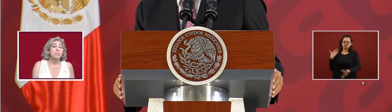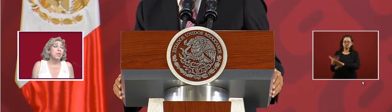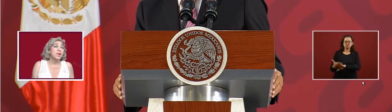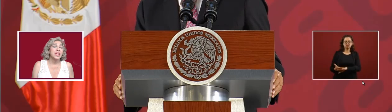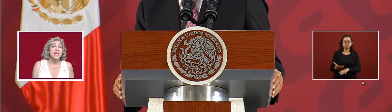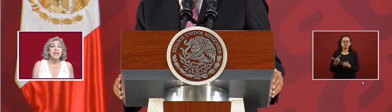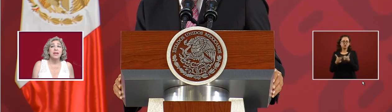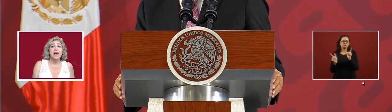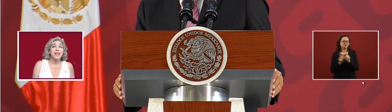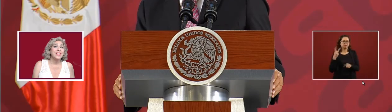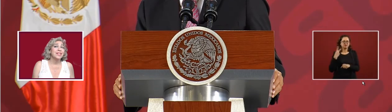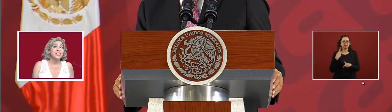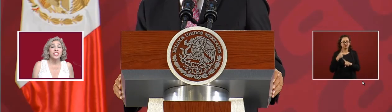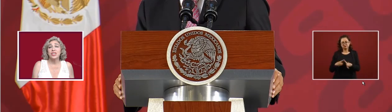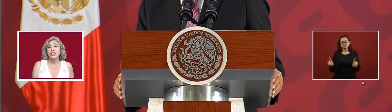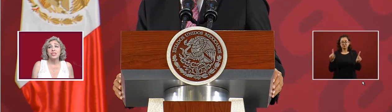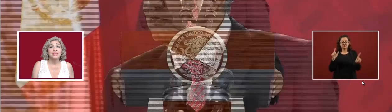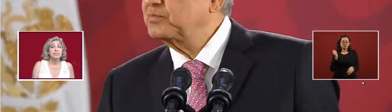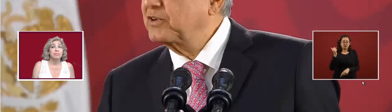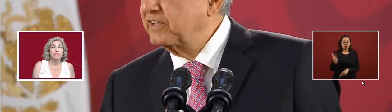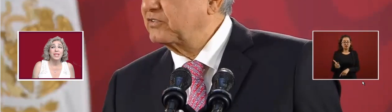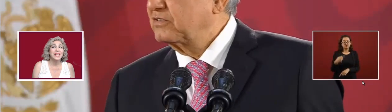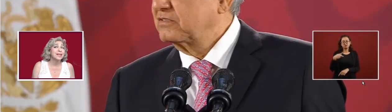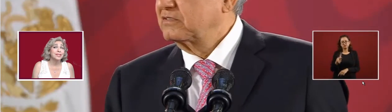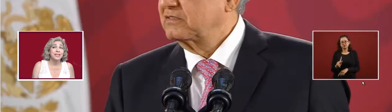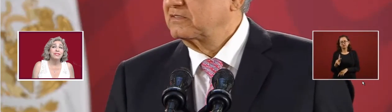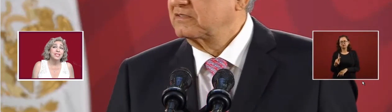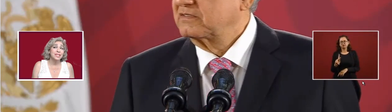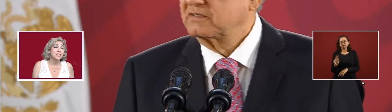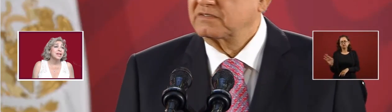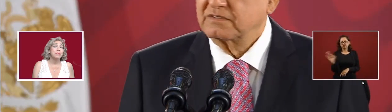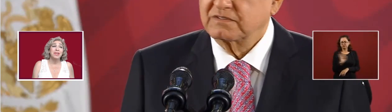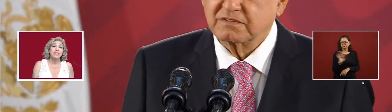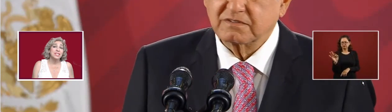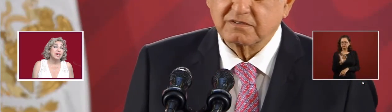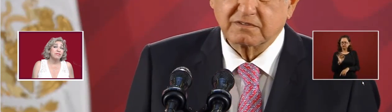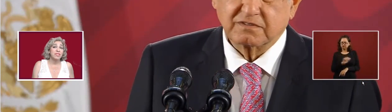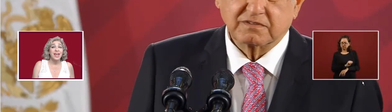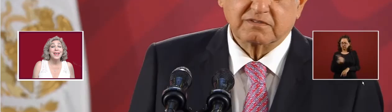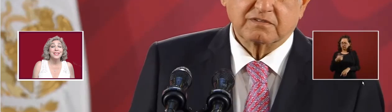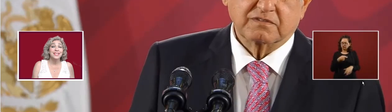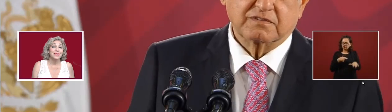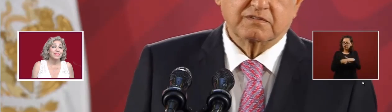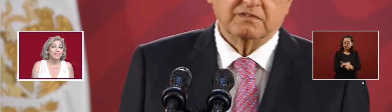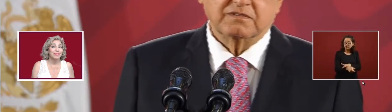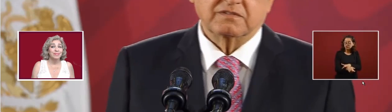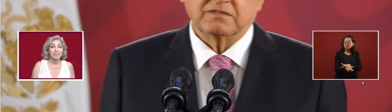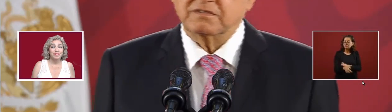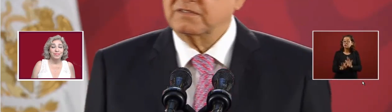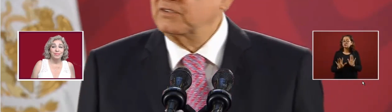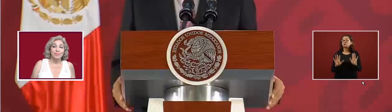party ideological political differences but if it's not for that